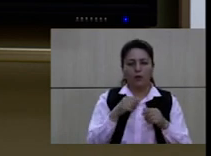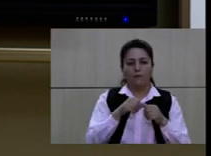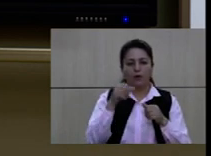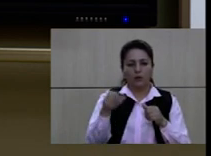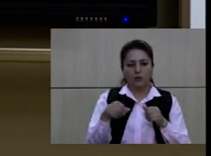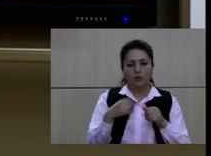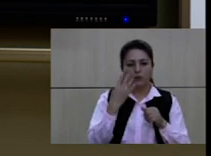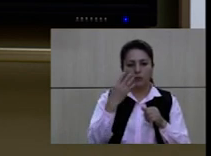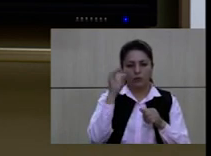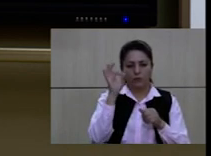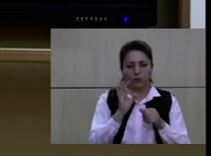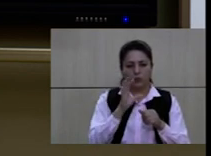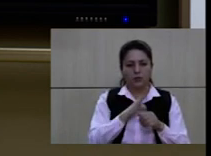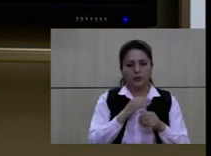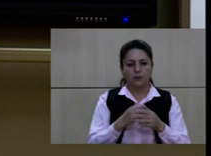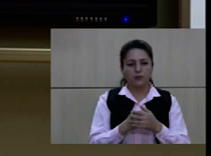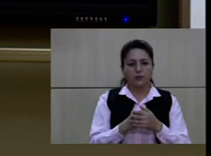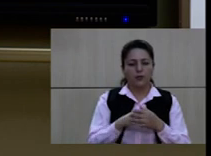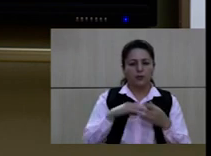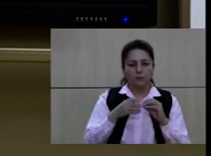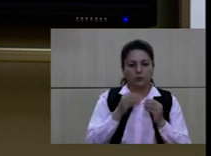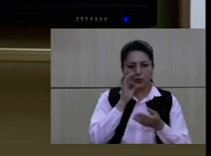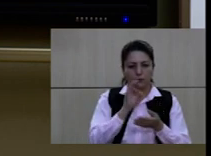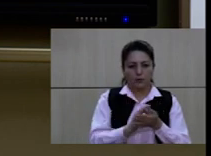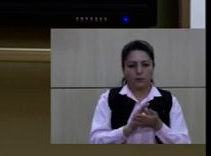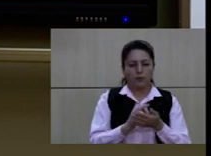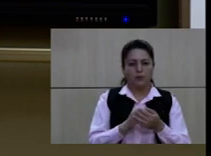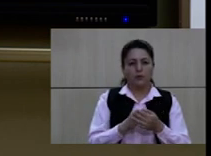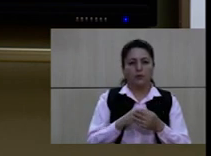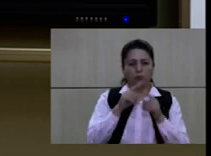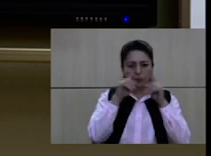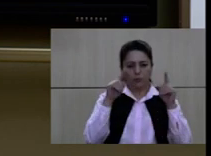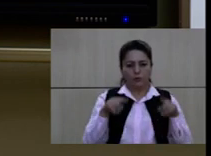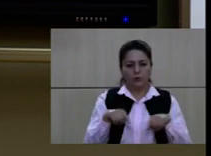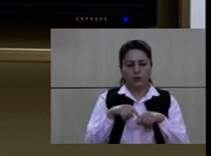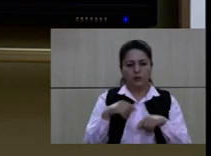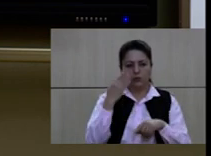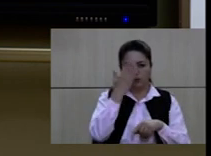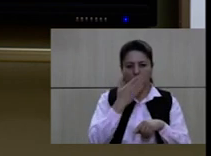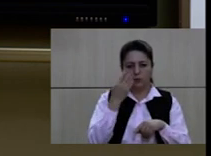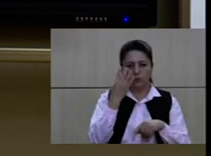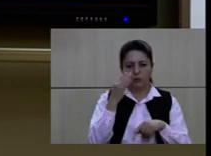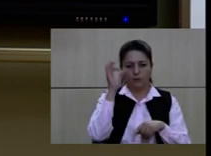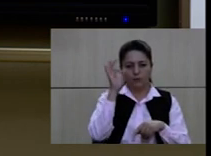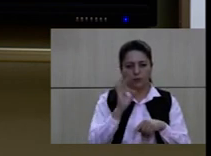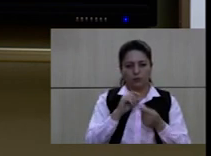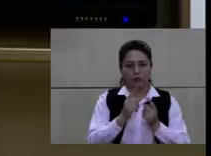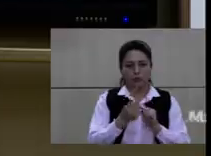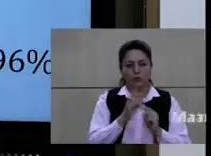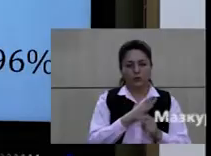farqi 4% ekan. Demak, javob to'rt burchakning yuzasi 4%ga